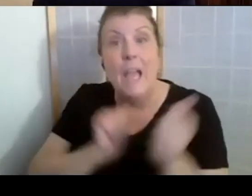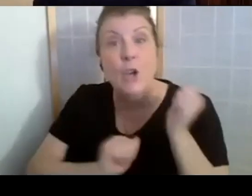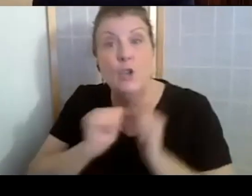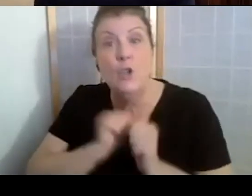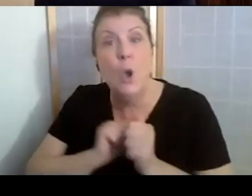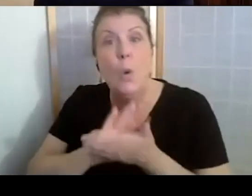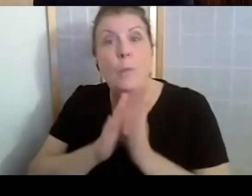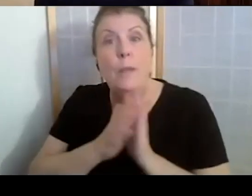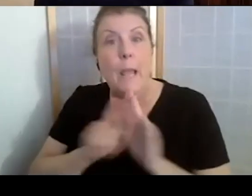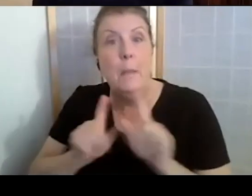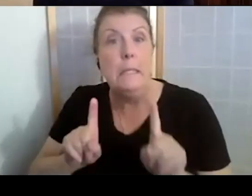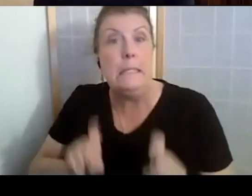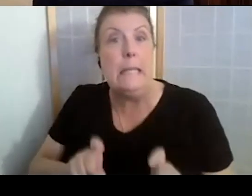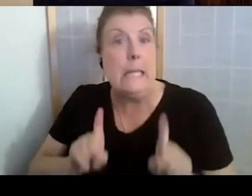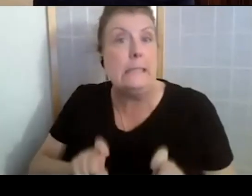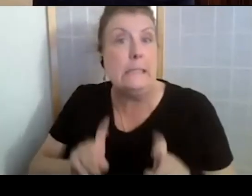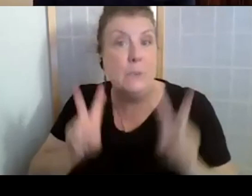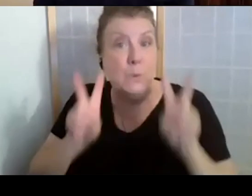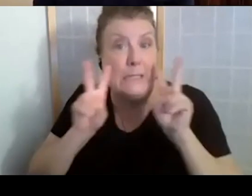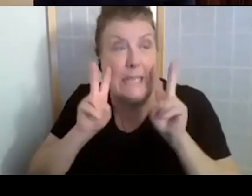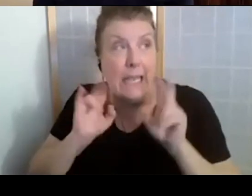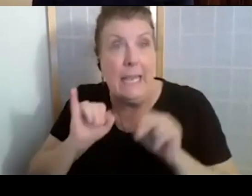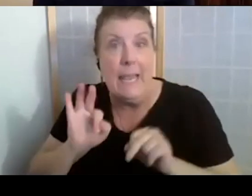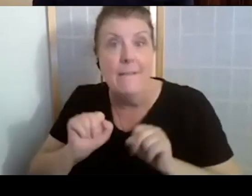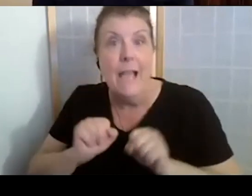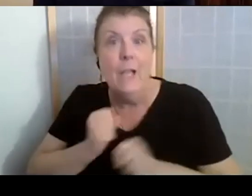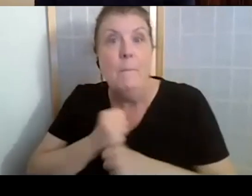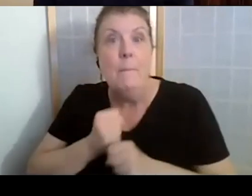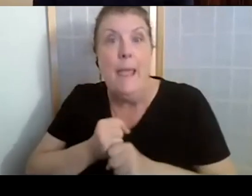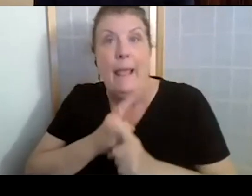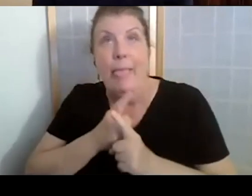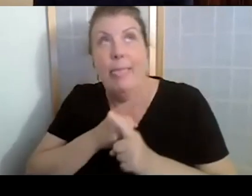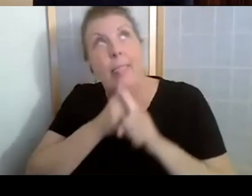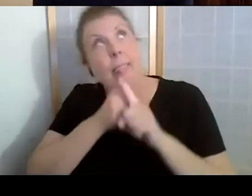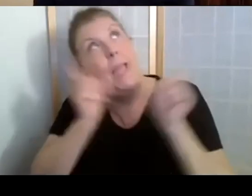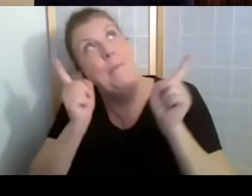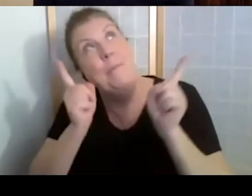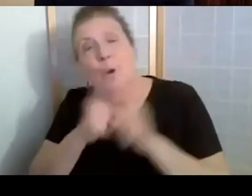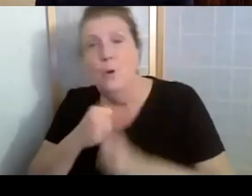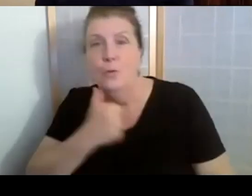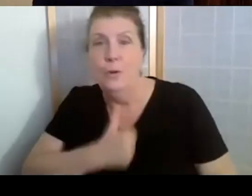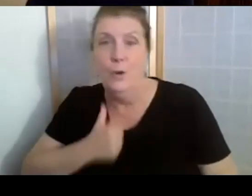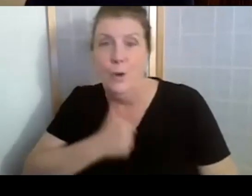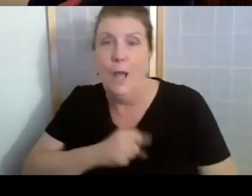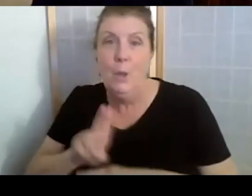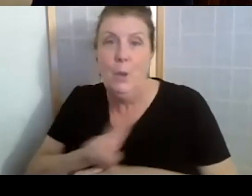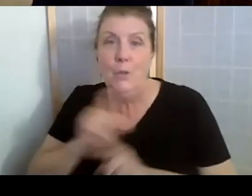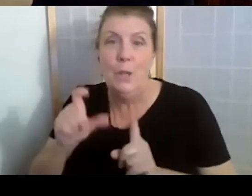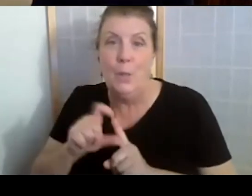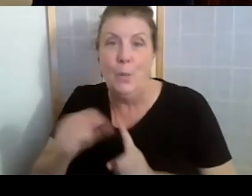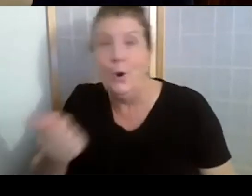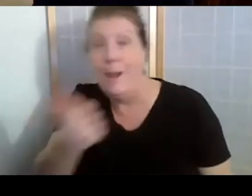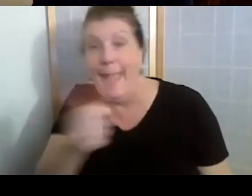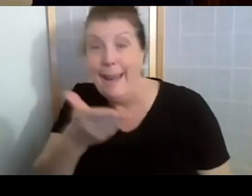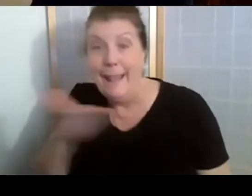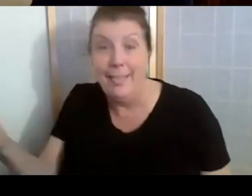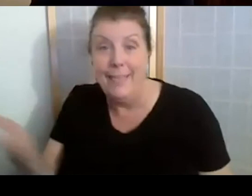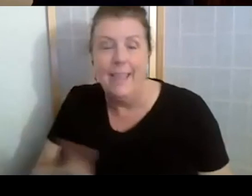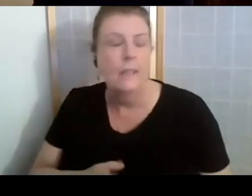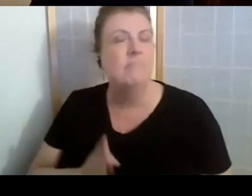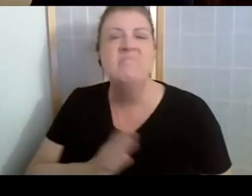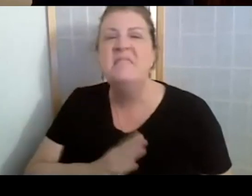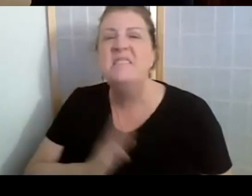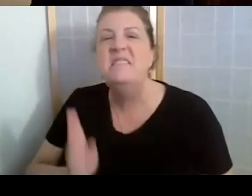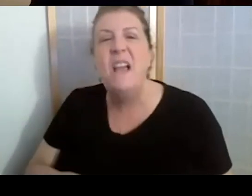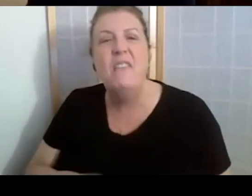to see if I could make them regret saying that word. And they never did. And they were always the first people to kind of hear